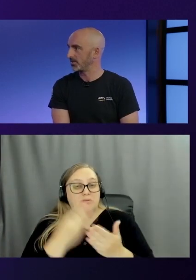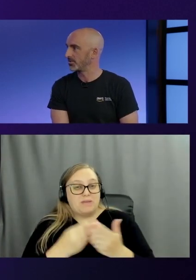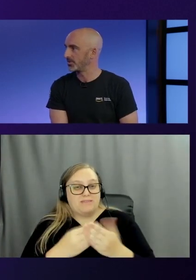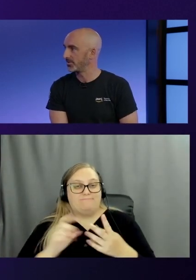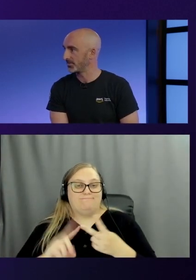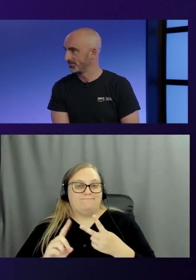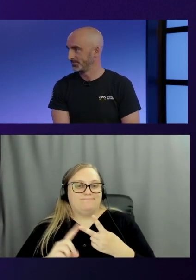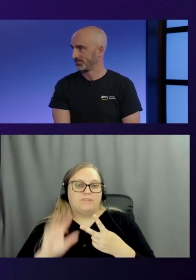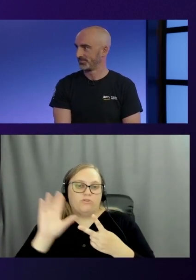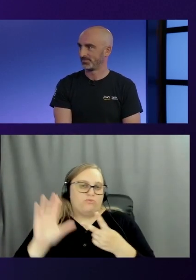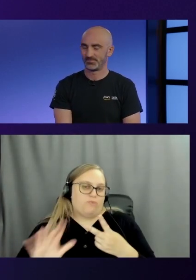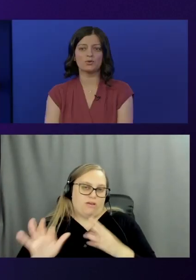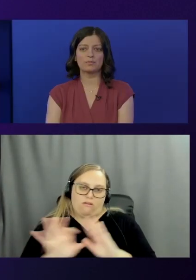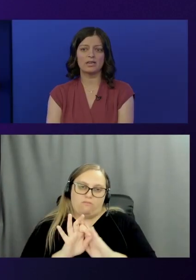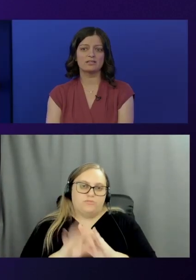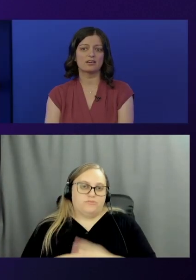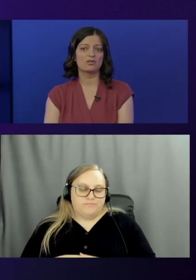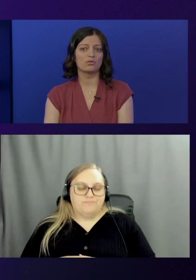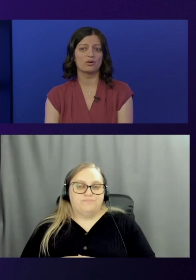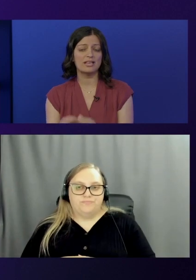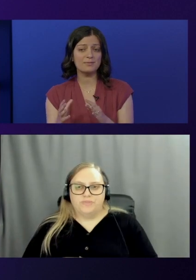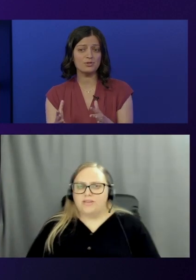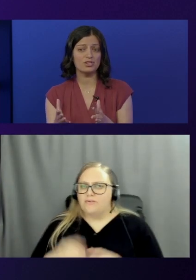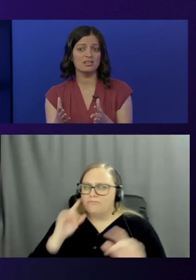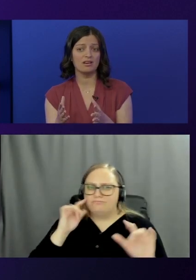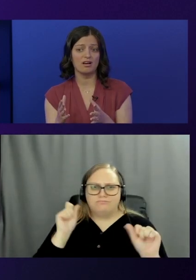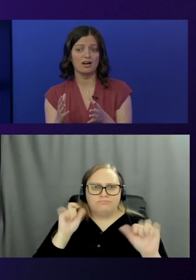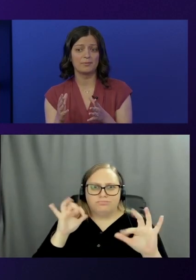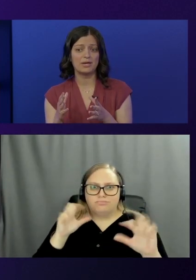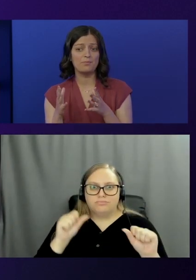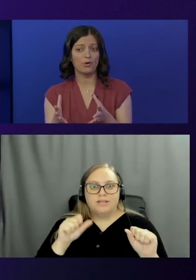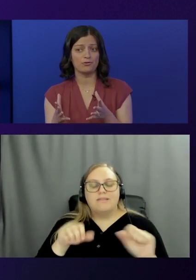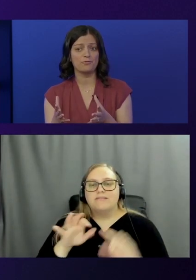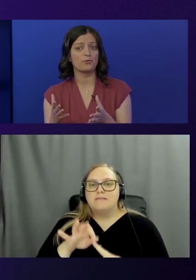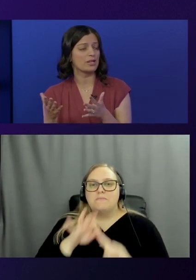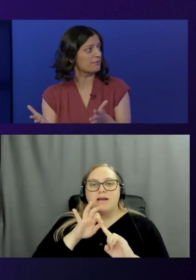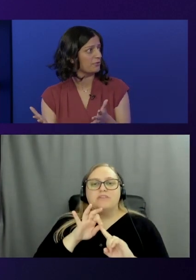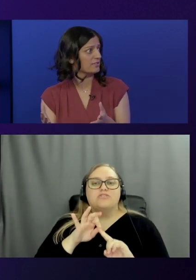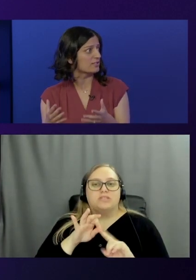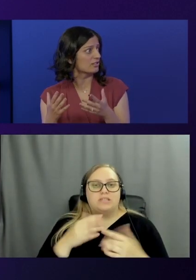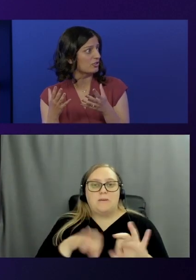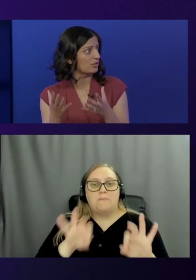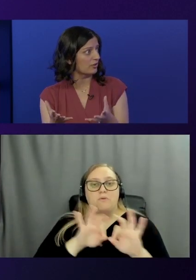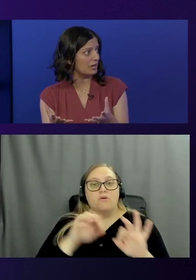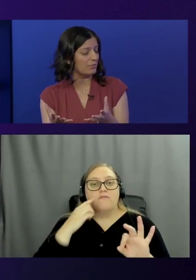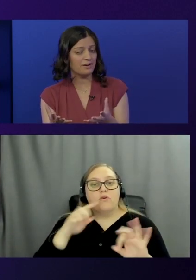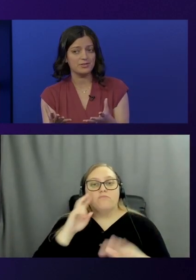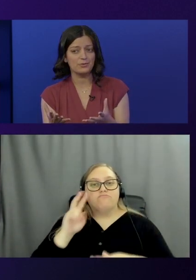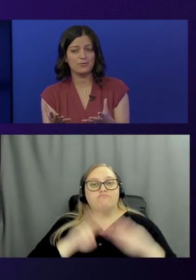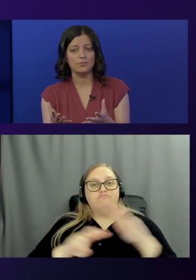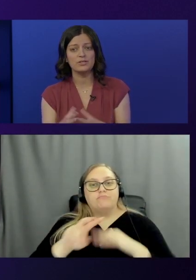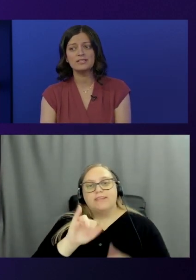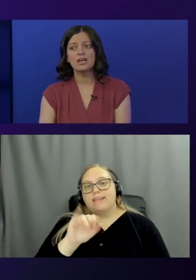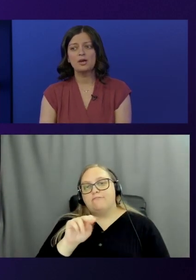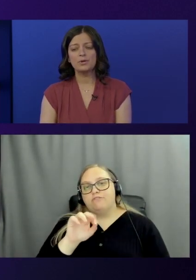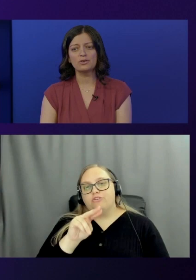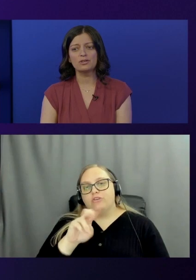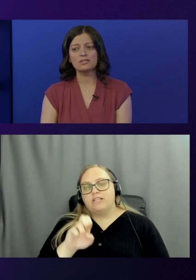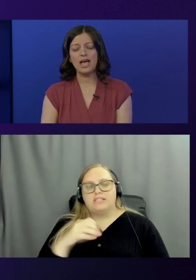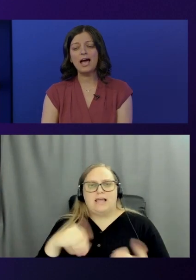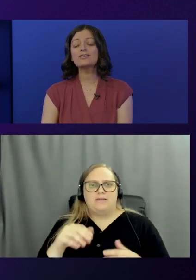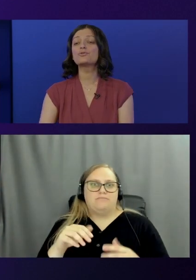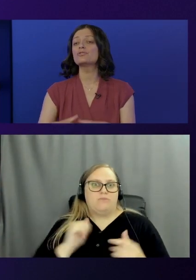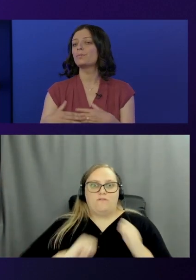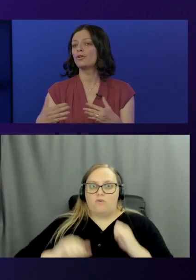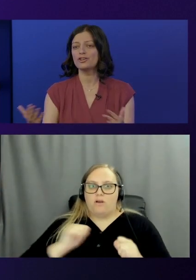great option to choose. That is so amazing, especially important for inference, the great price performance.